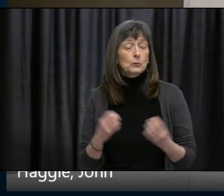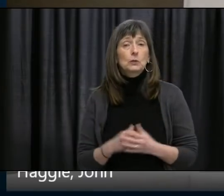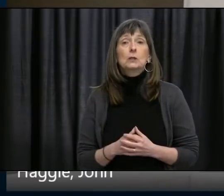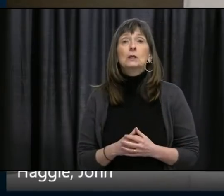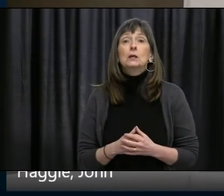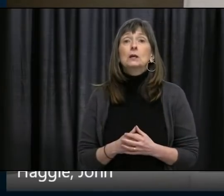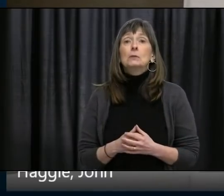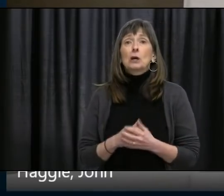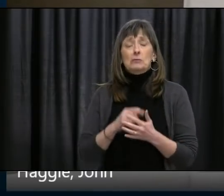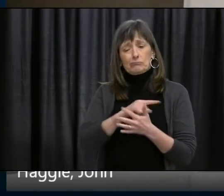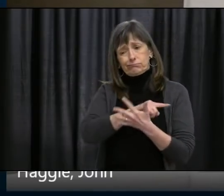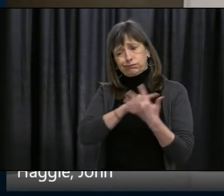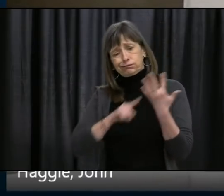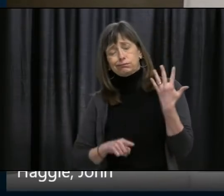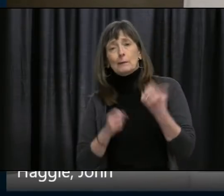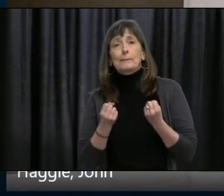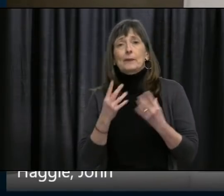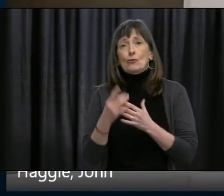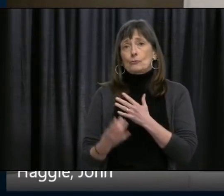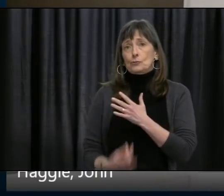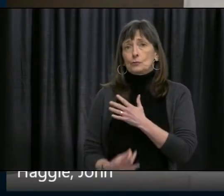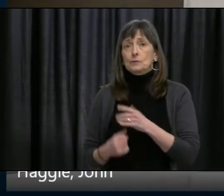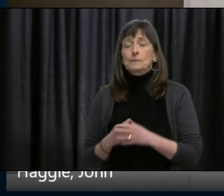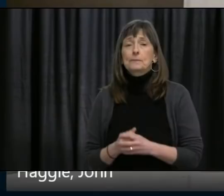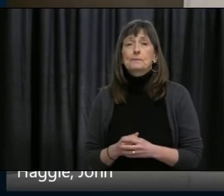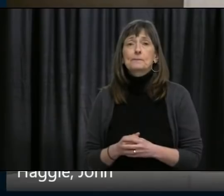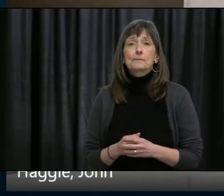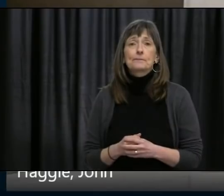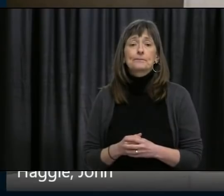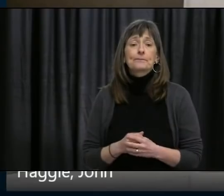of options there. And from the medical end of things,